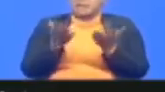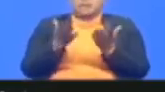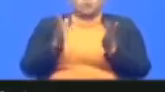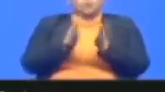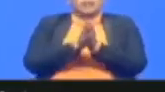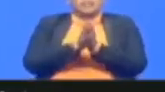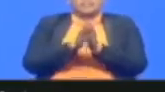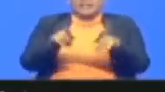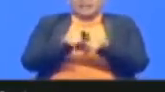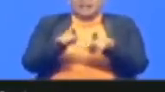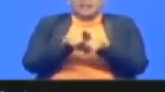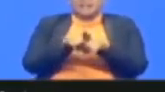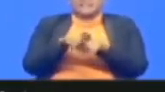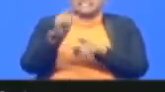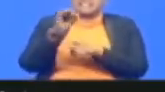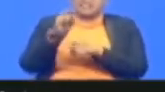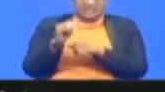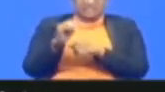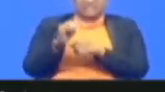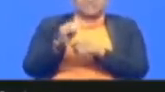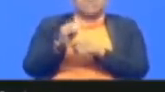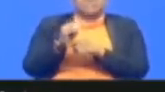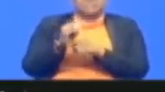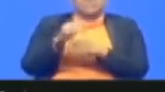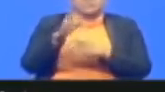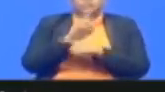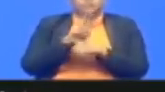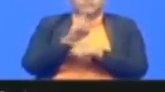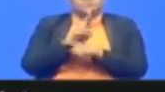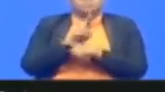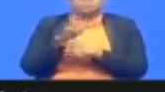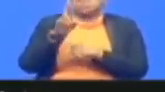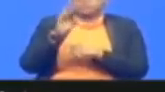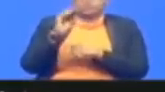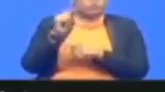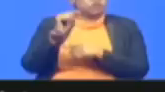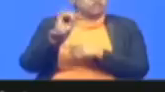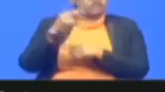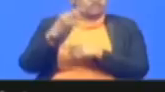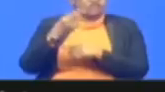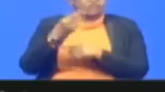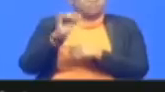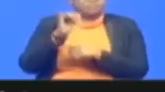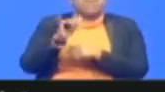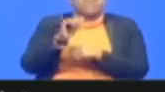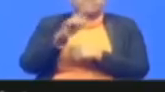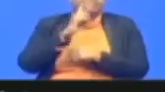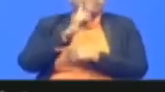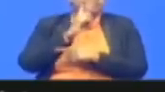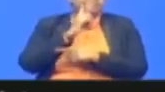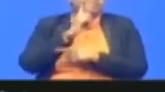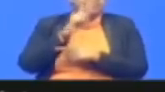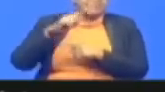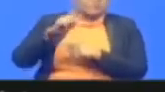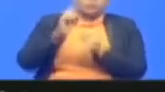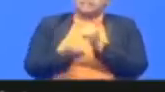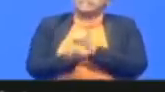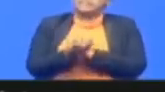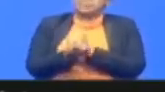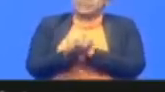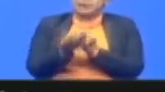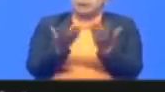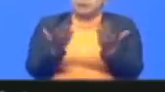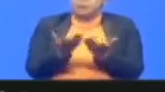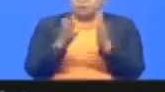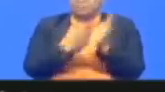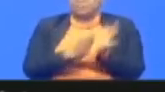is an extravagant spend. Rotich is not that type of an economist, and so tomorrow he will explain how he